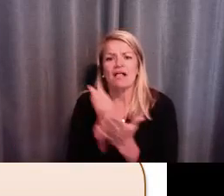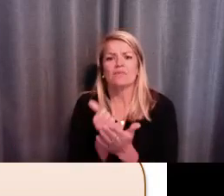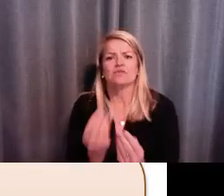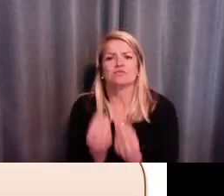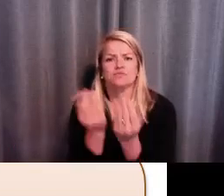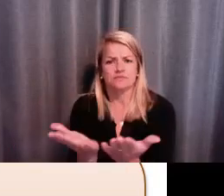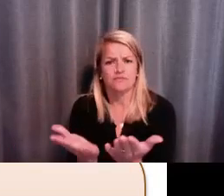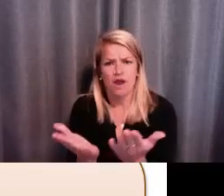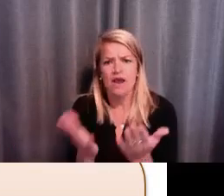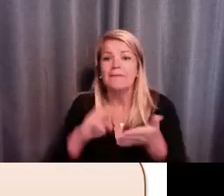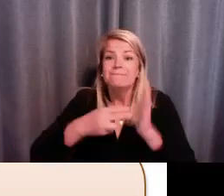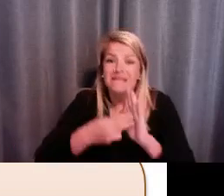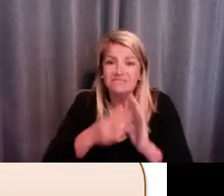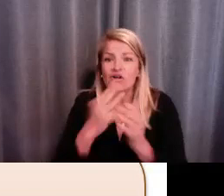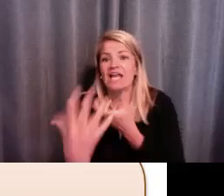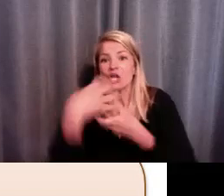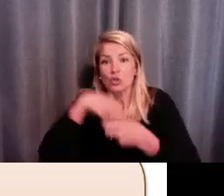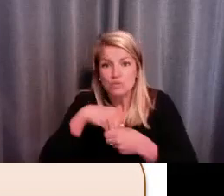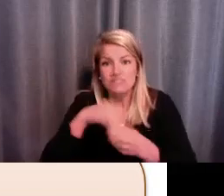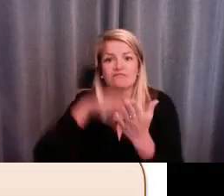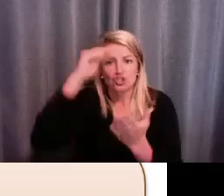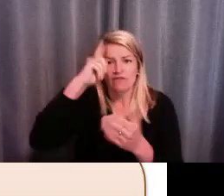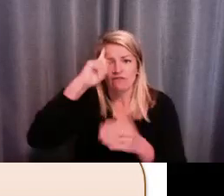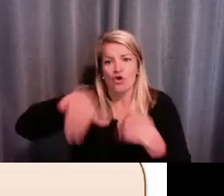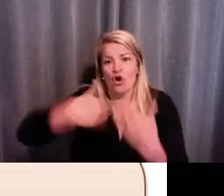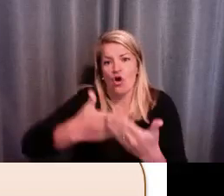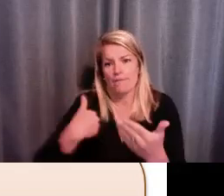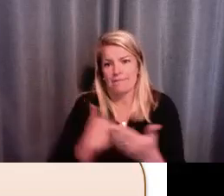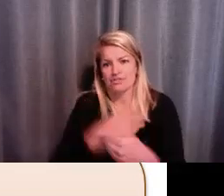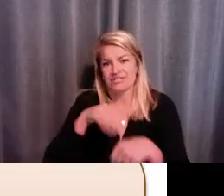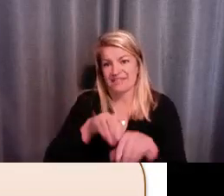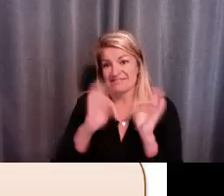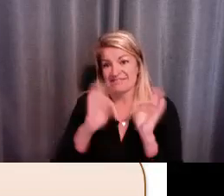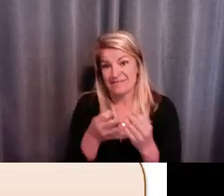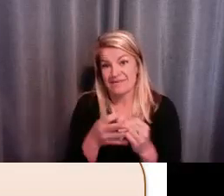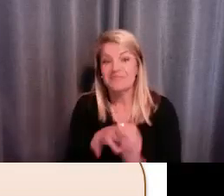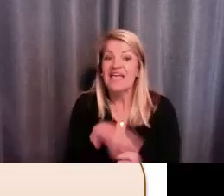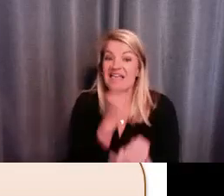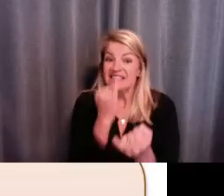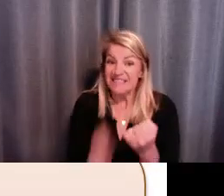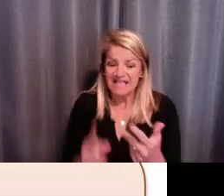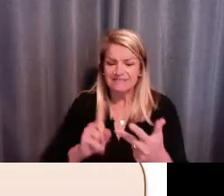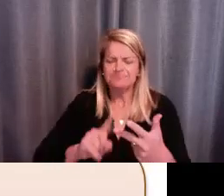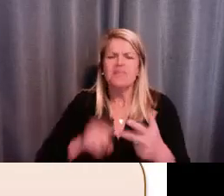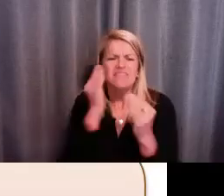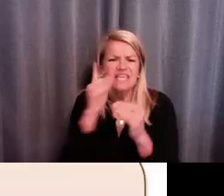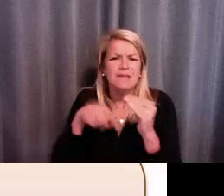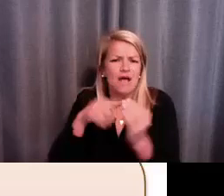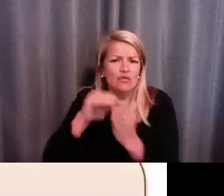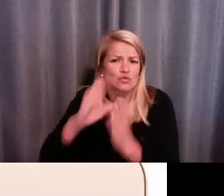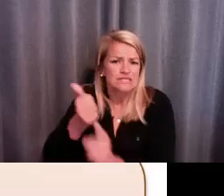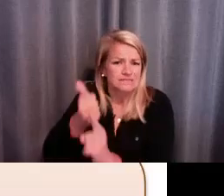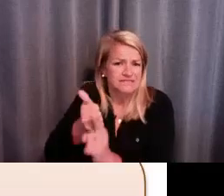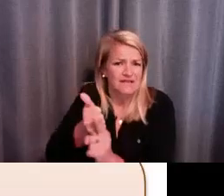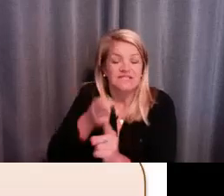inclusive experience for all learners and families. And finally, and most importantly, thinking about the students and putting students